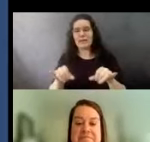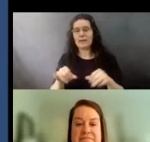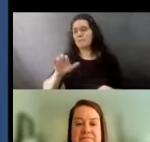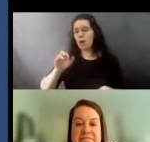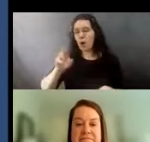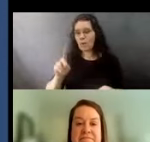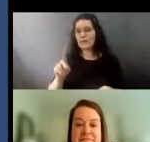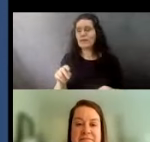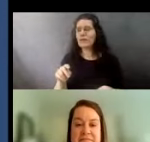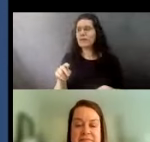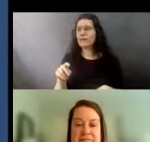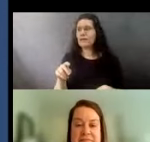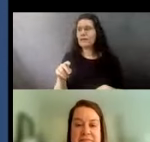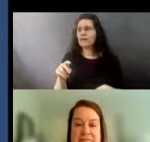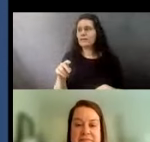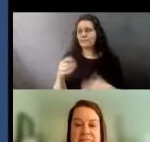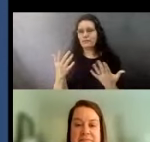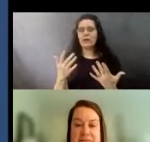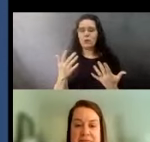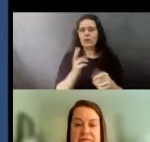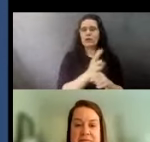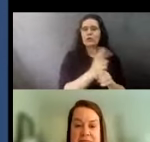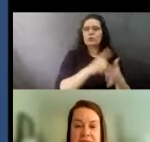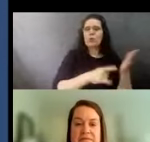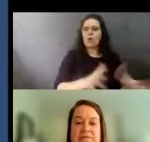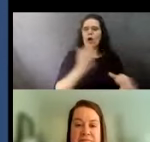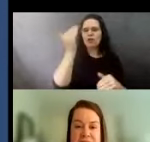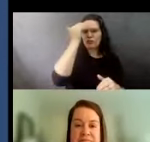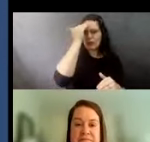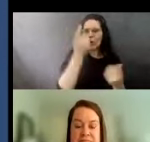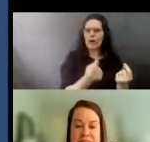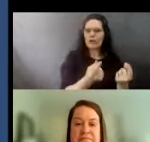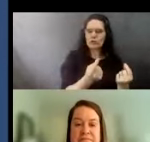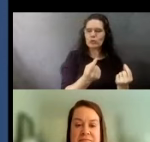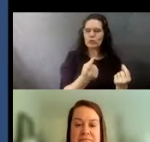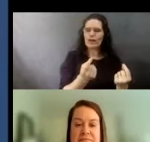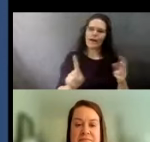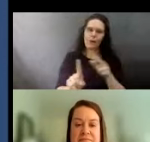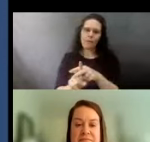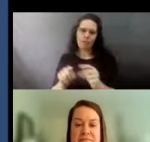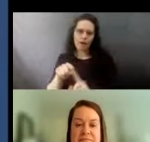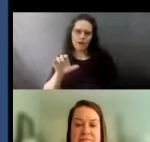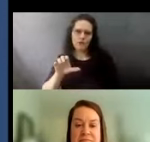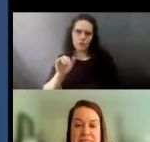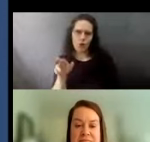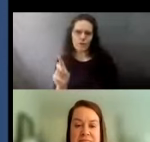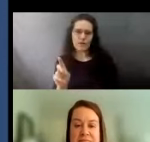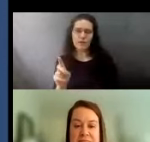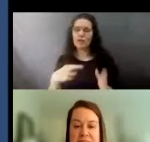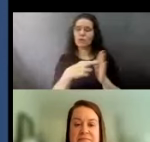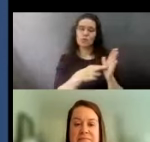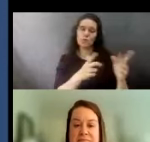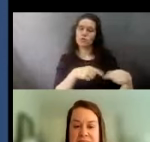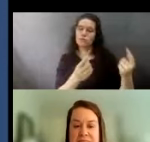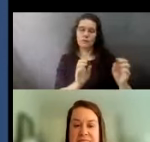of know and have applied for years, and then let's just take this kind of new layer and add it on. And so, the rules have been quite